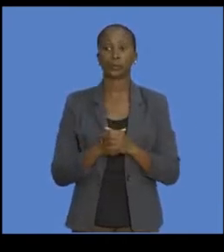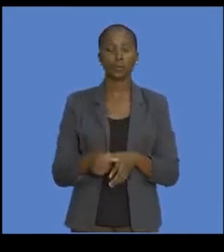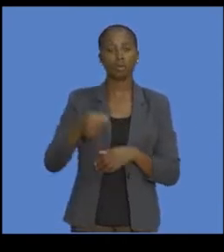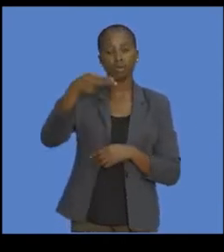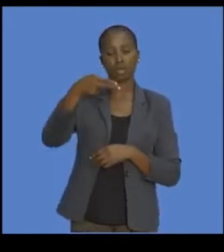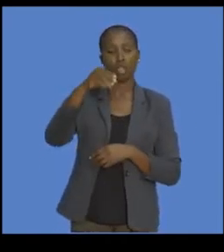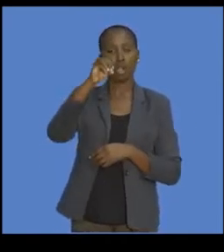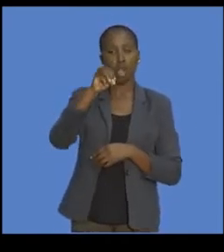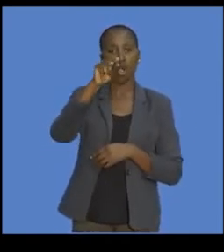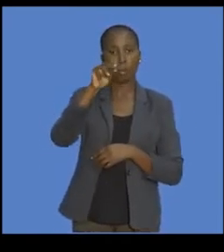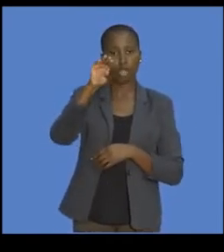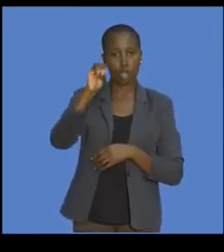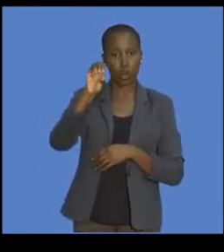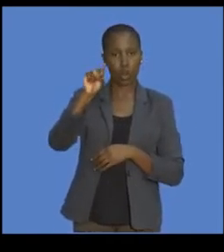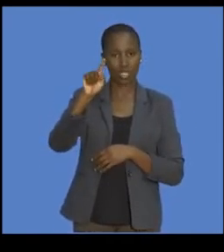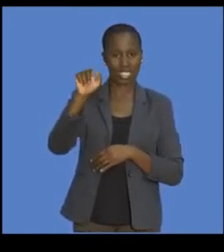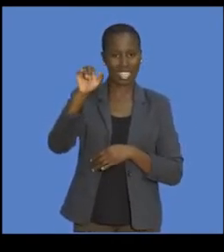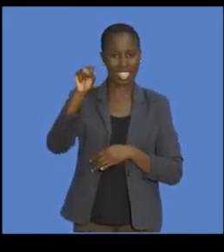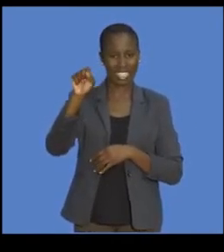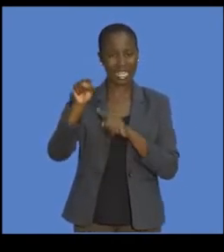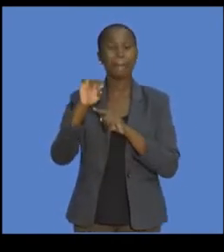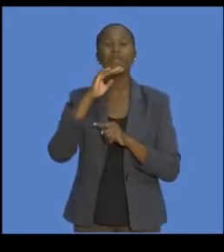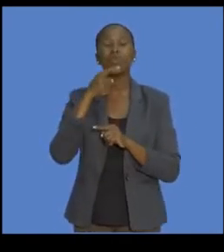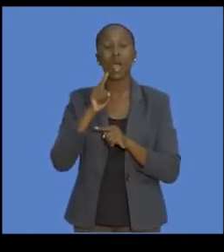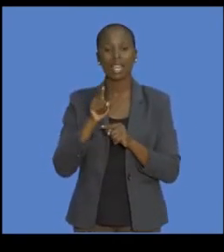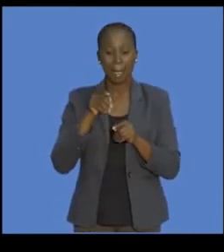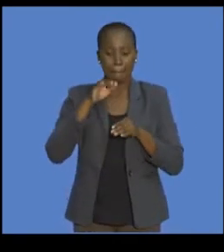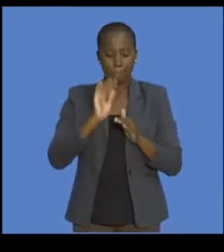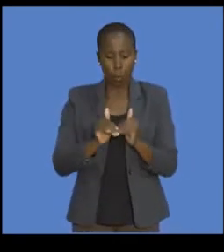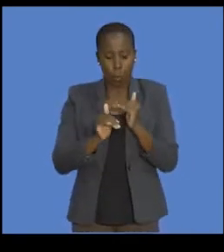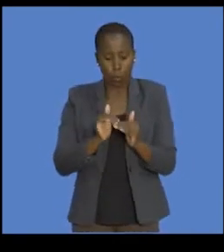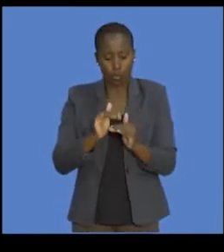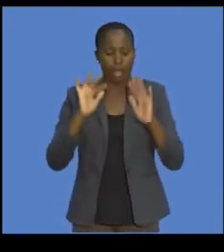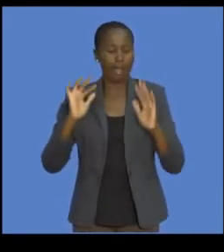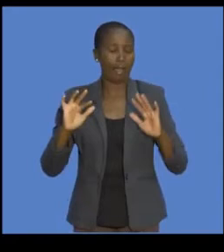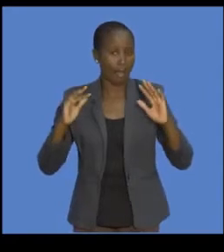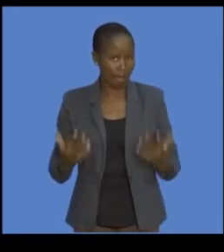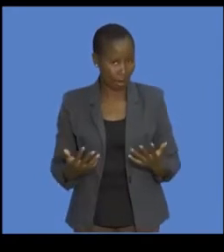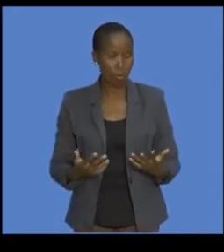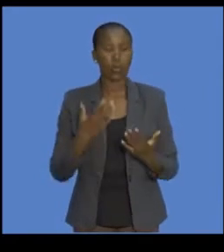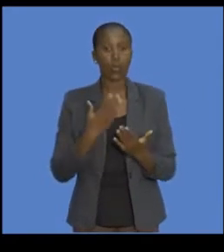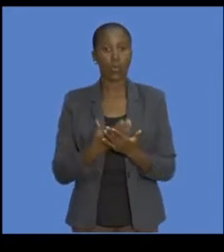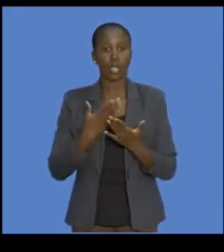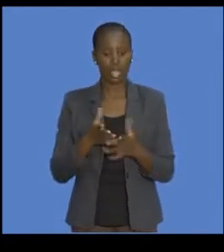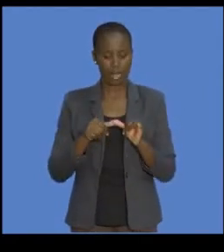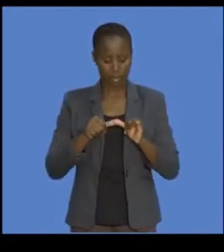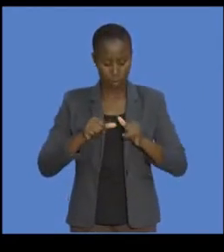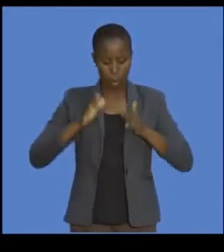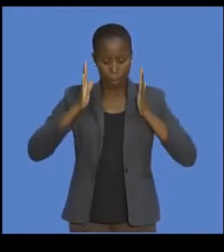homeostasis is a process of maintaining a constant internal